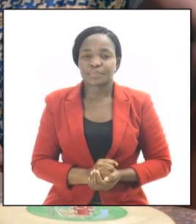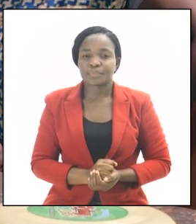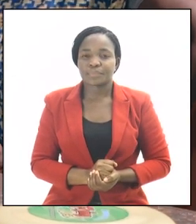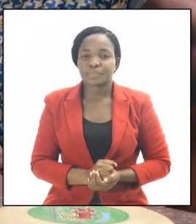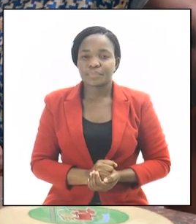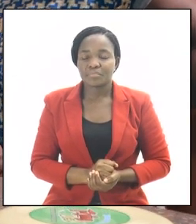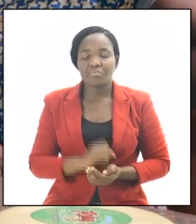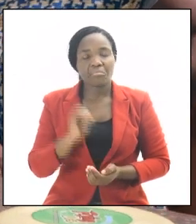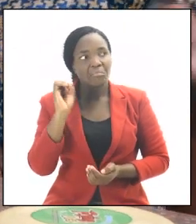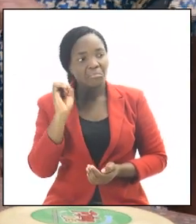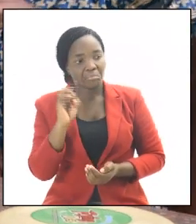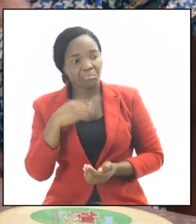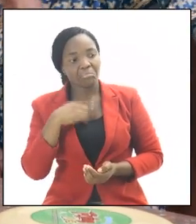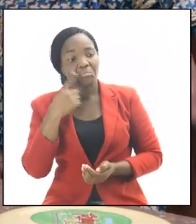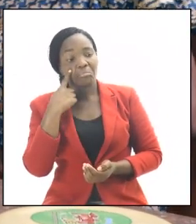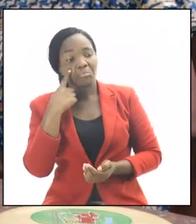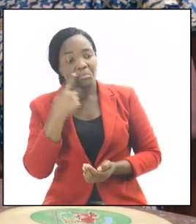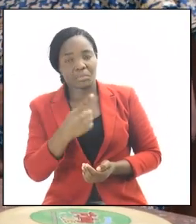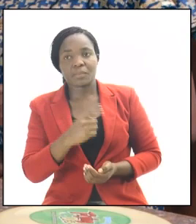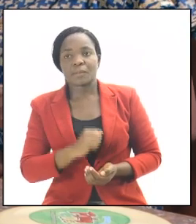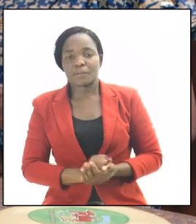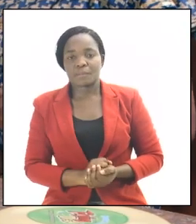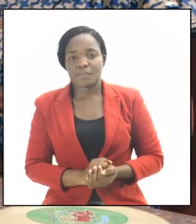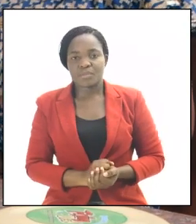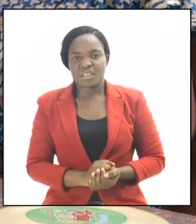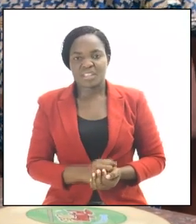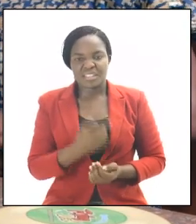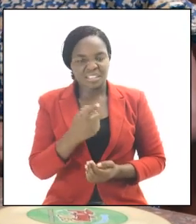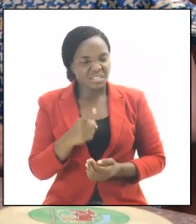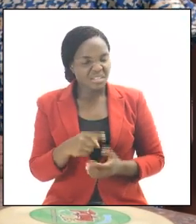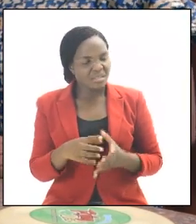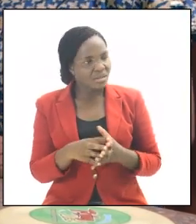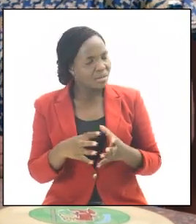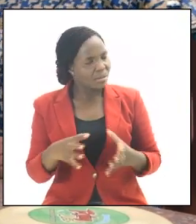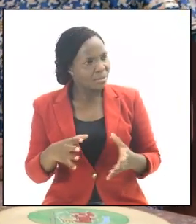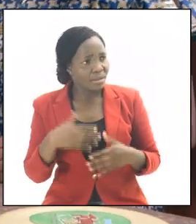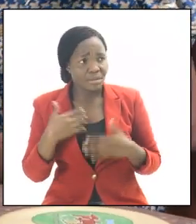Now I see. That's much quicker than walking and counting.